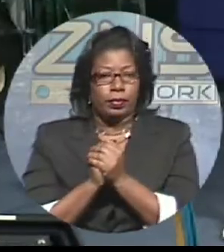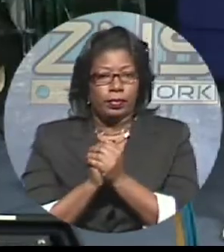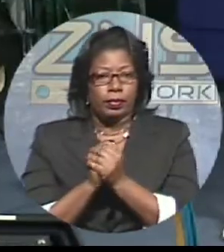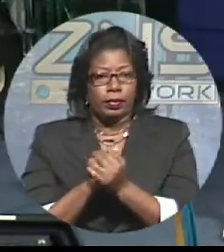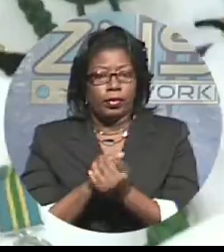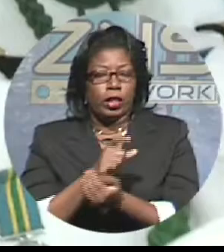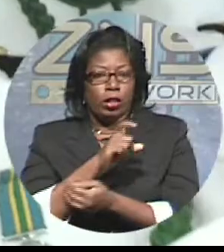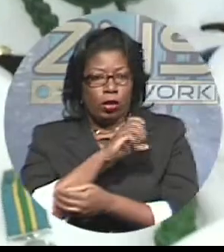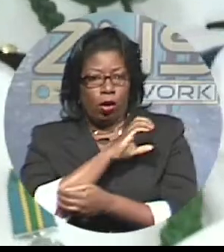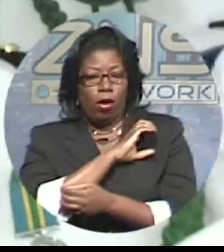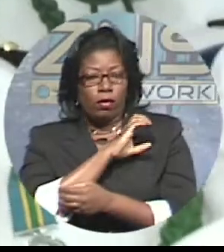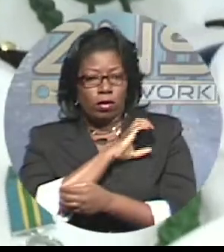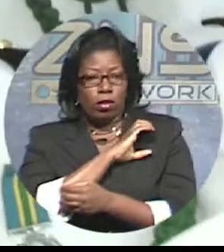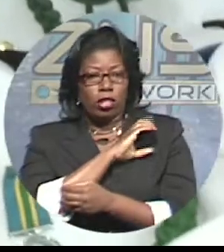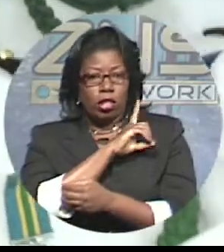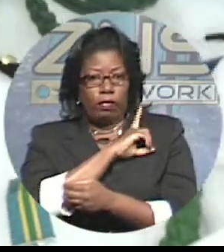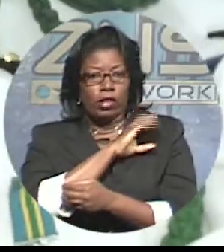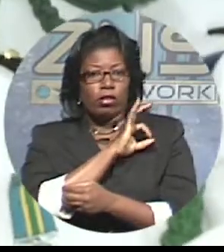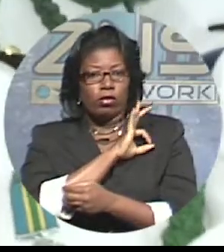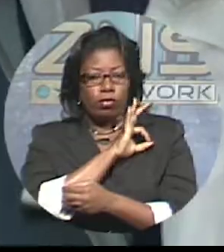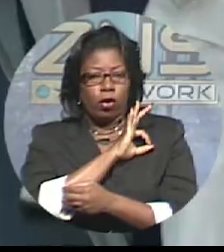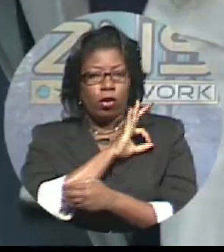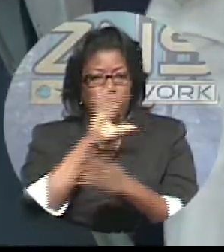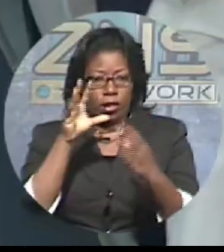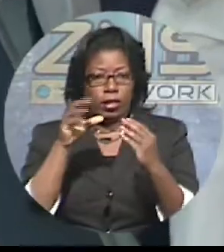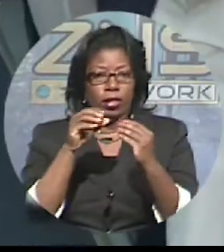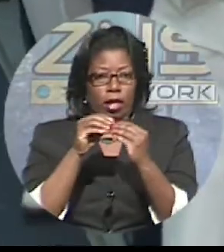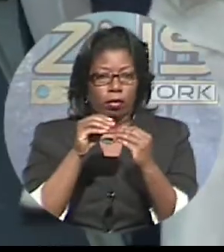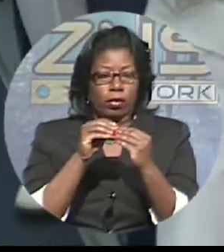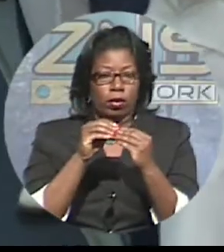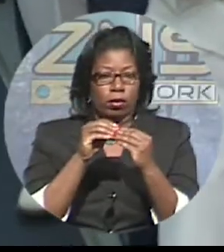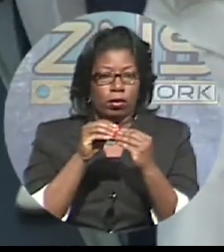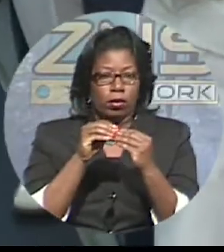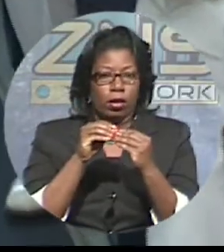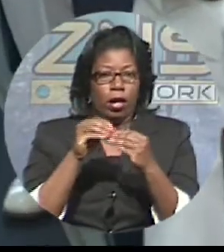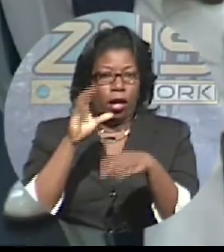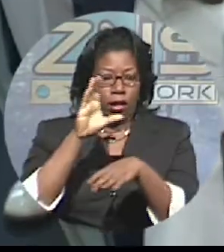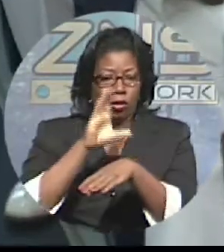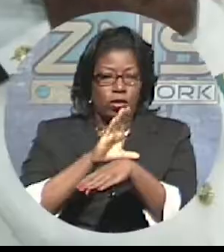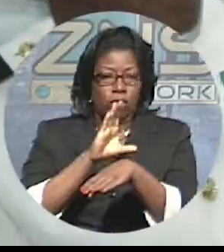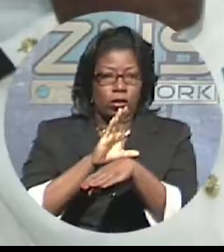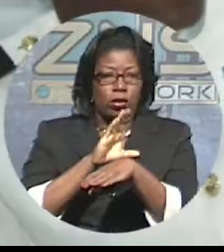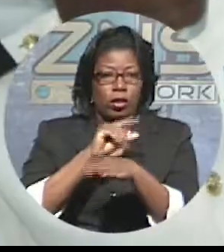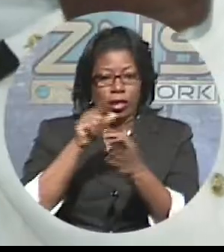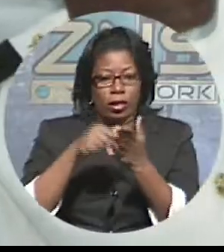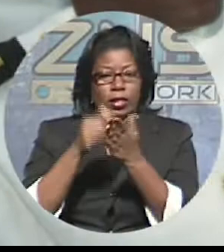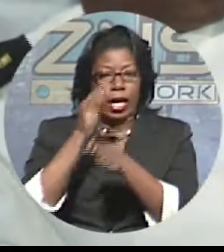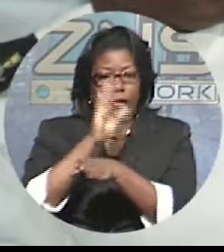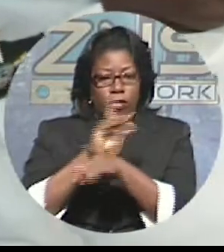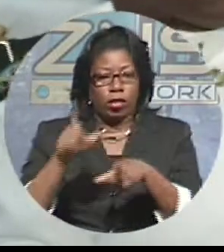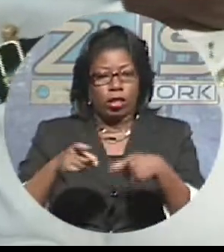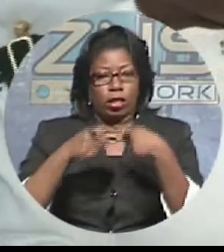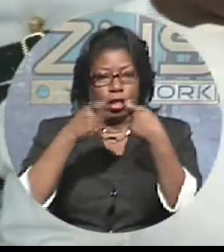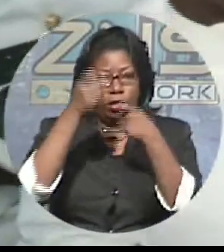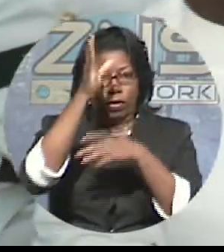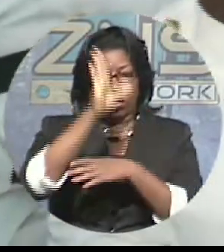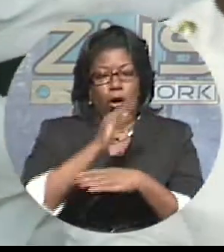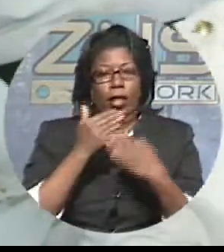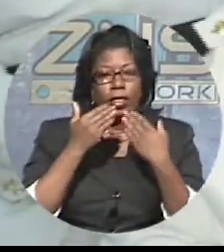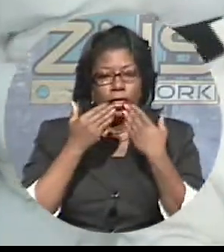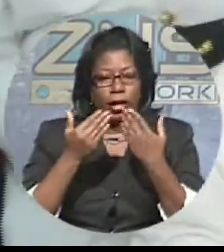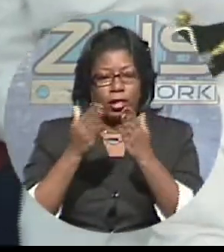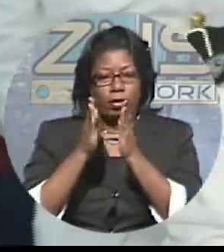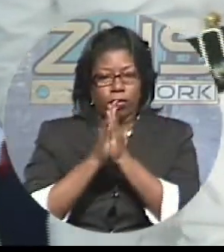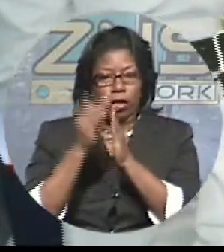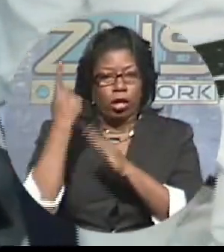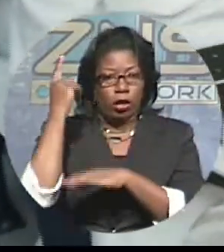Officers of the Royal Bahamas Defense Force assembled at Evangelistic Temple on Collins Avenue Sunday afternoon to give God thanks and pray for the future.